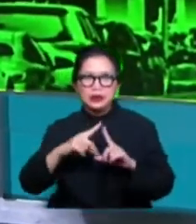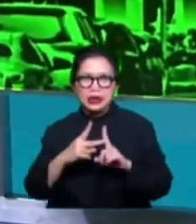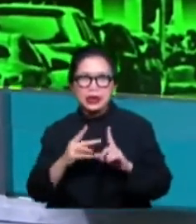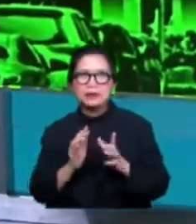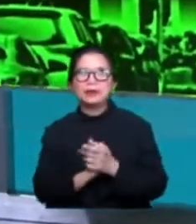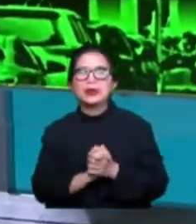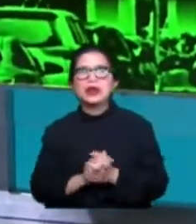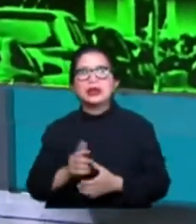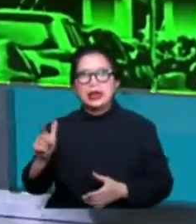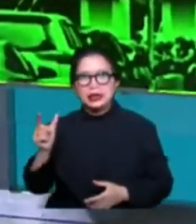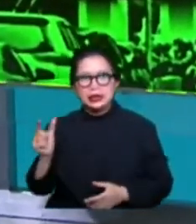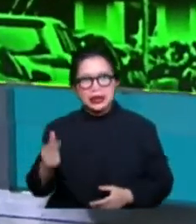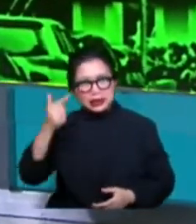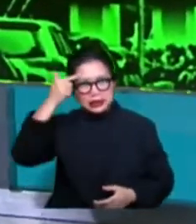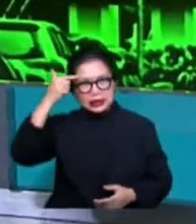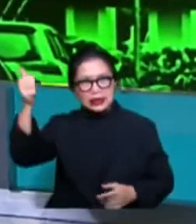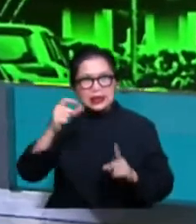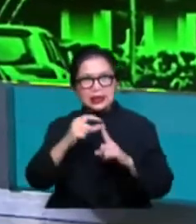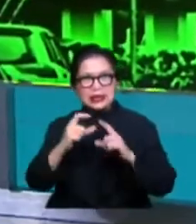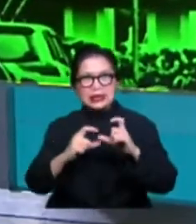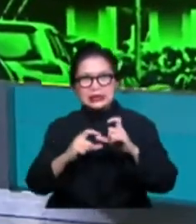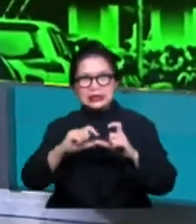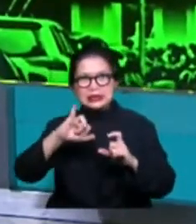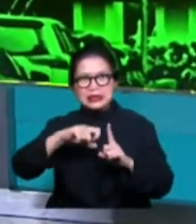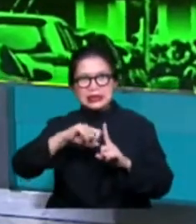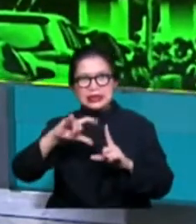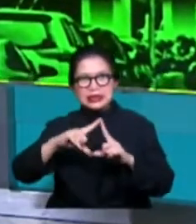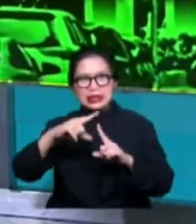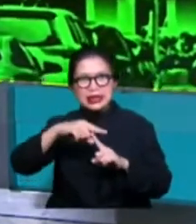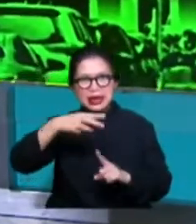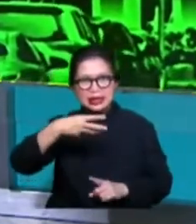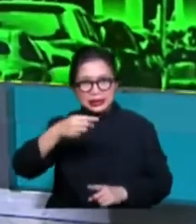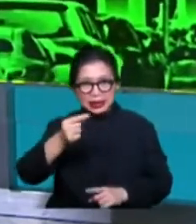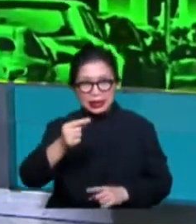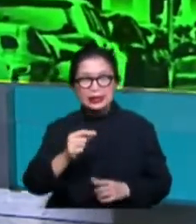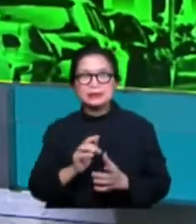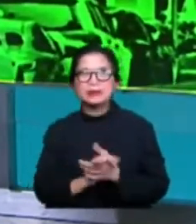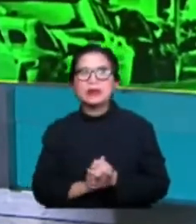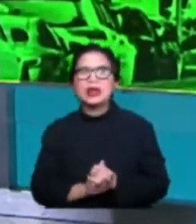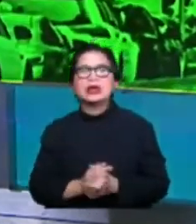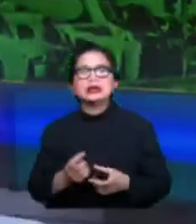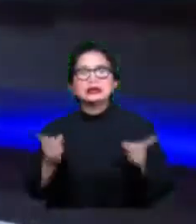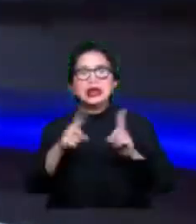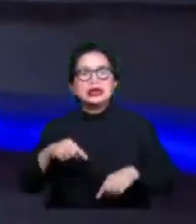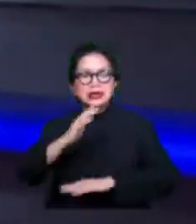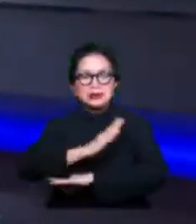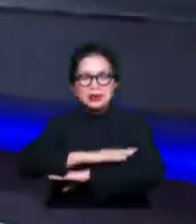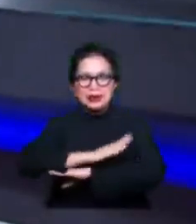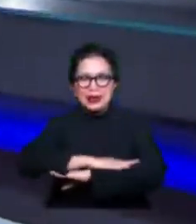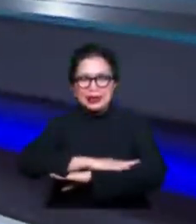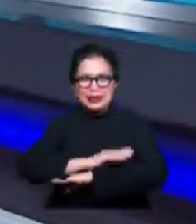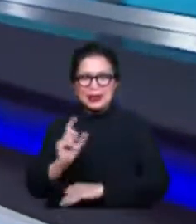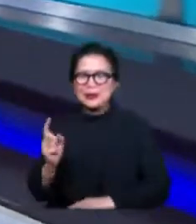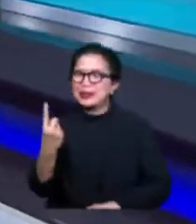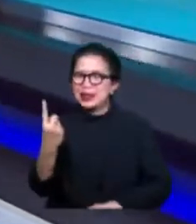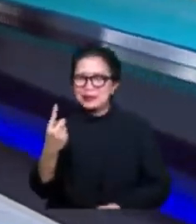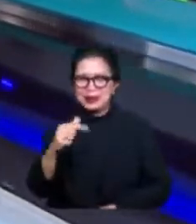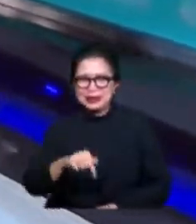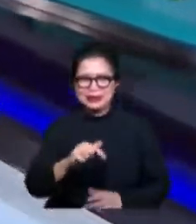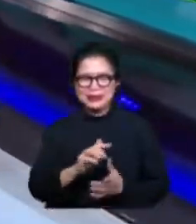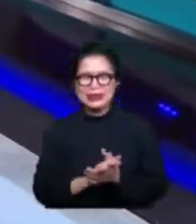Dr. Zulvia, or Miss Fifi Syarif, will be our moderator for our first discussion for today. Good morning, Miss Fifi. How are